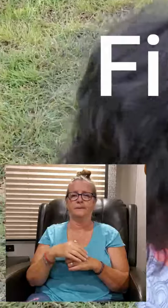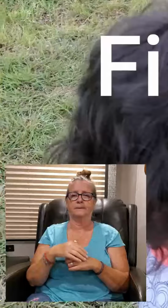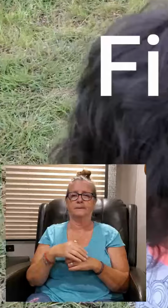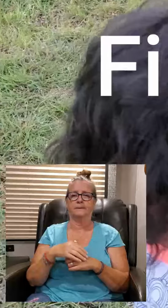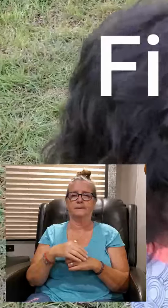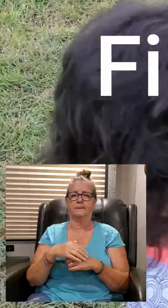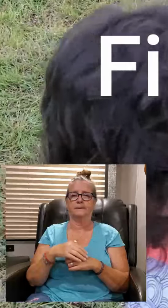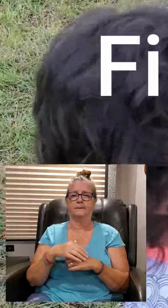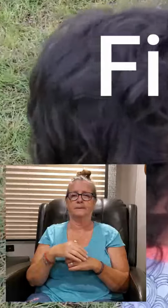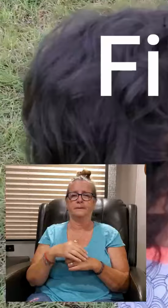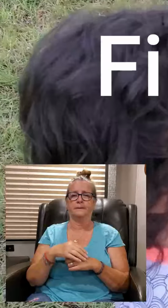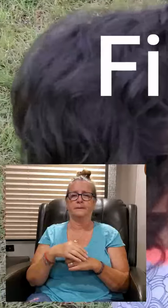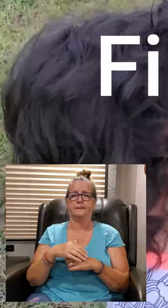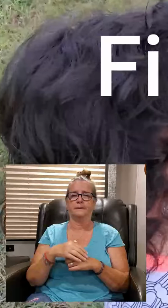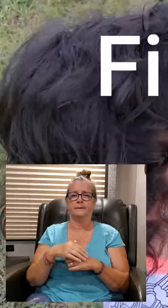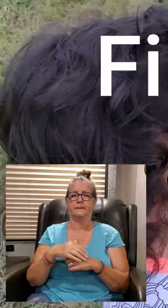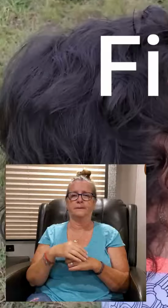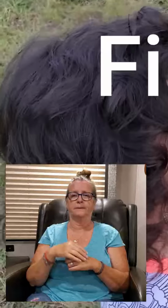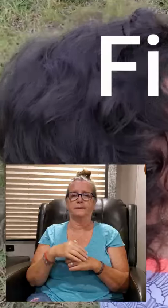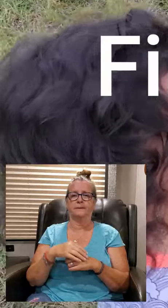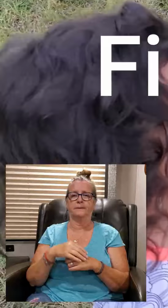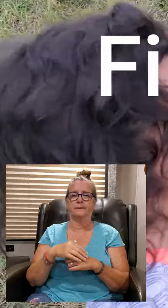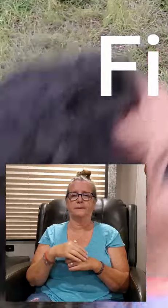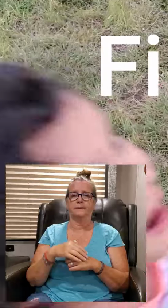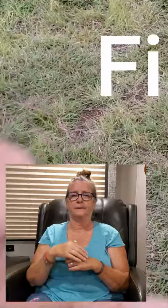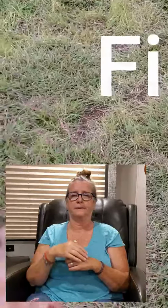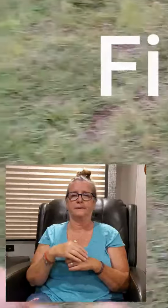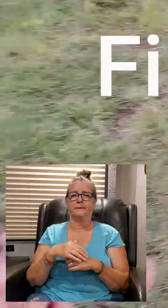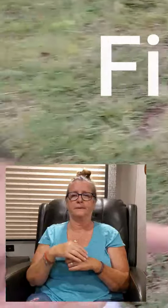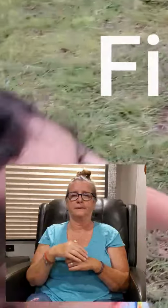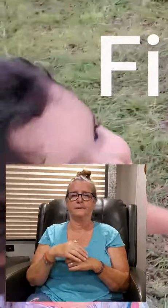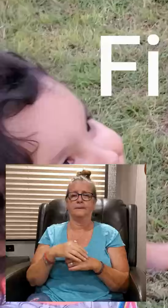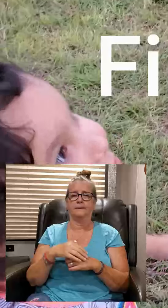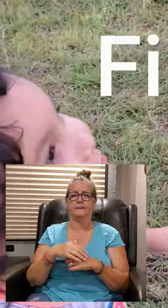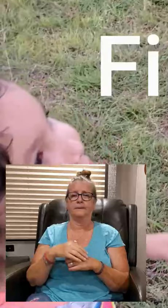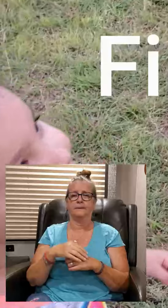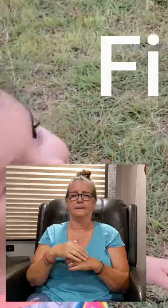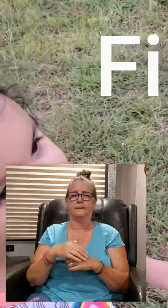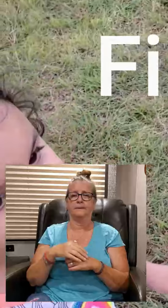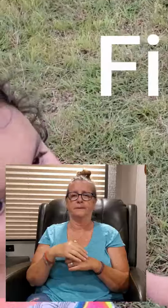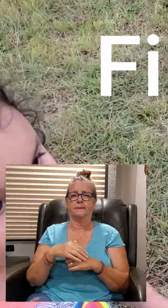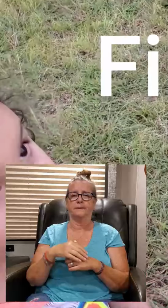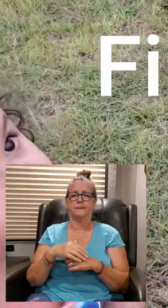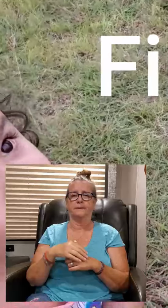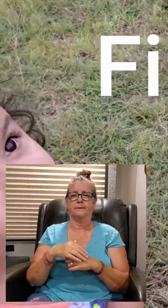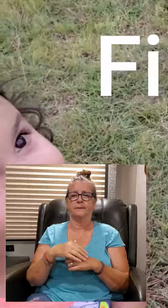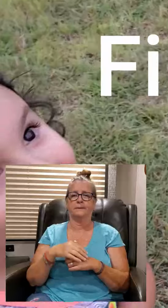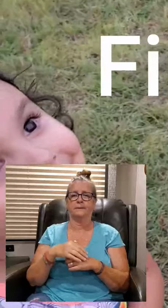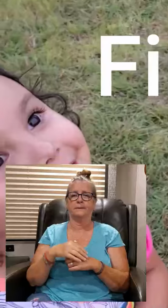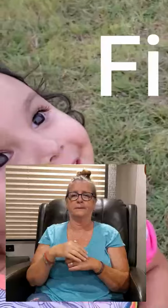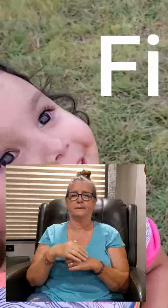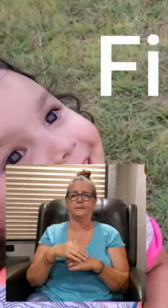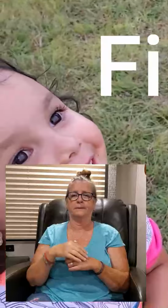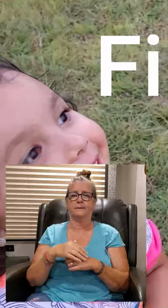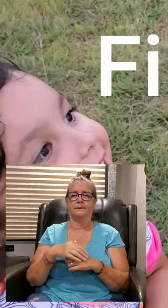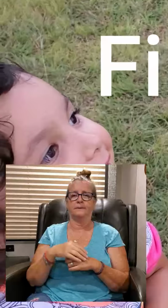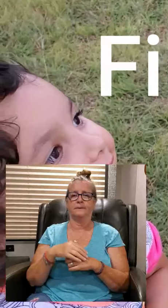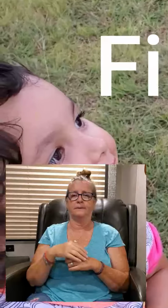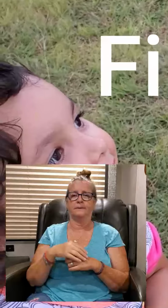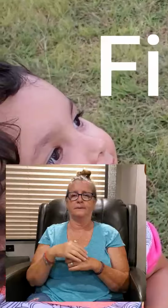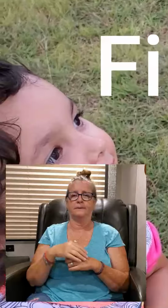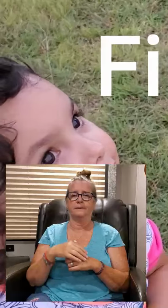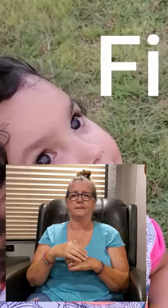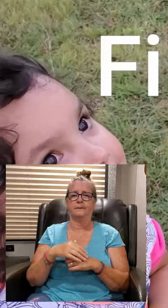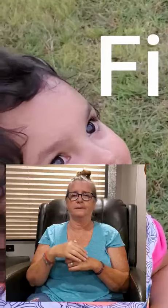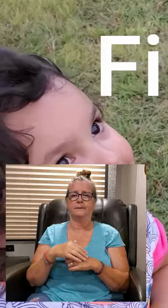the main room, it was 73 degrees. So we are totally happy. It